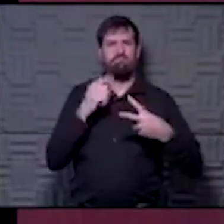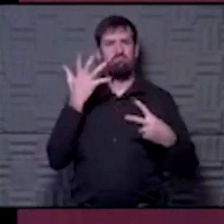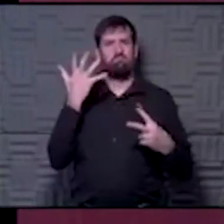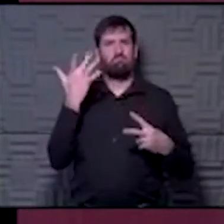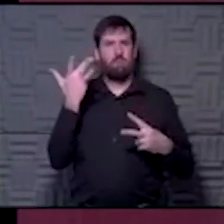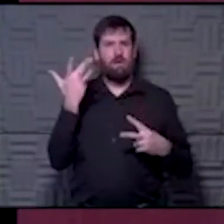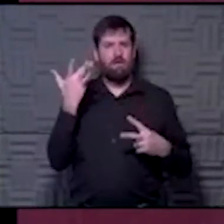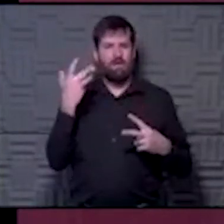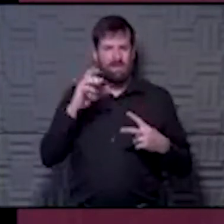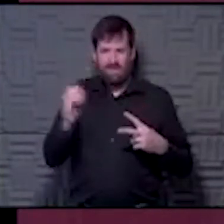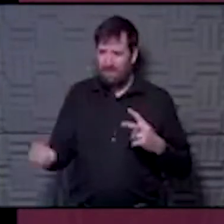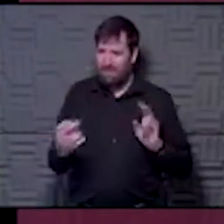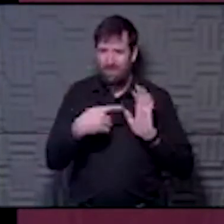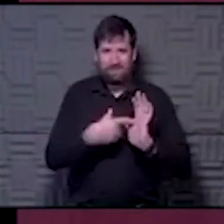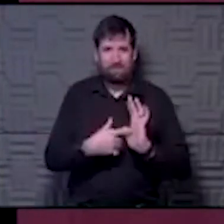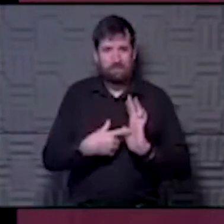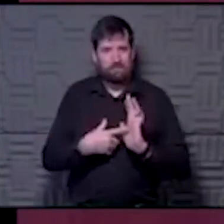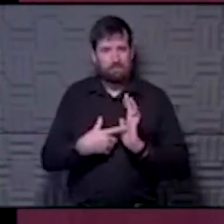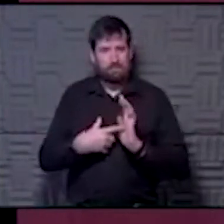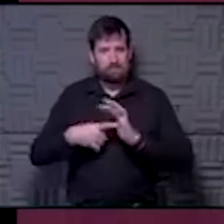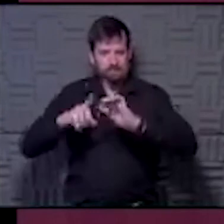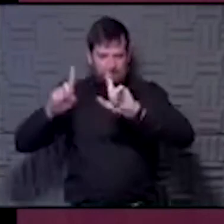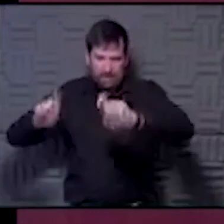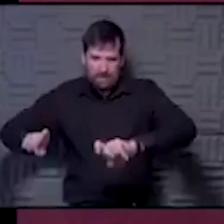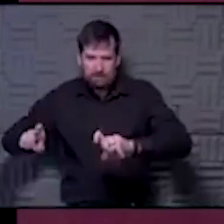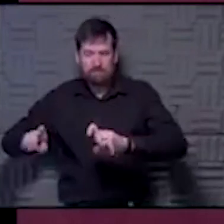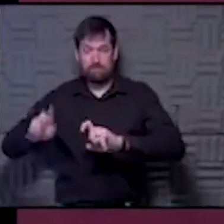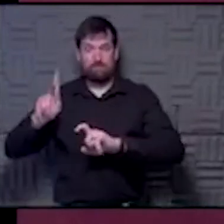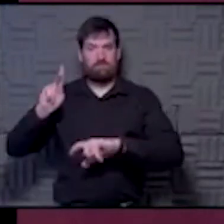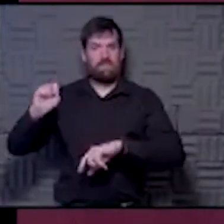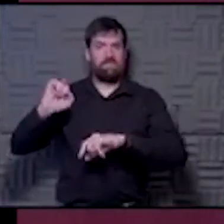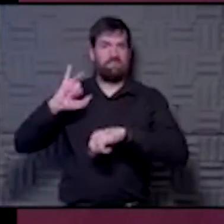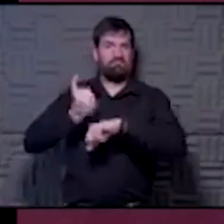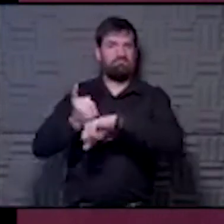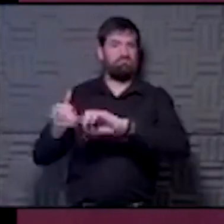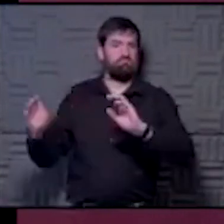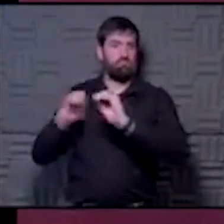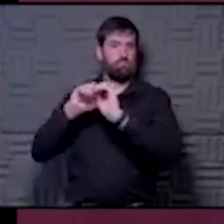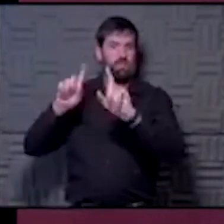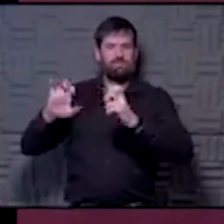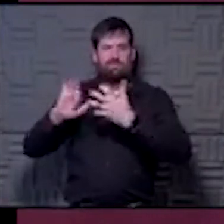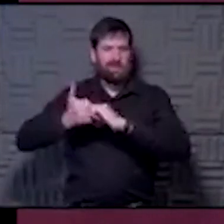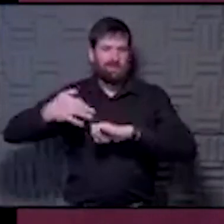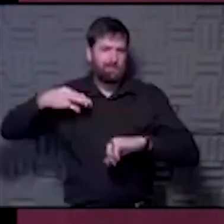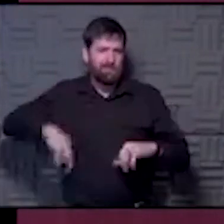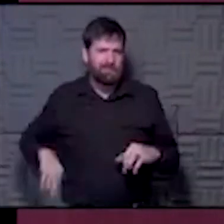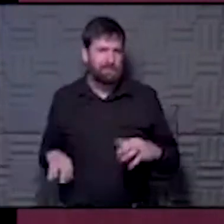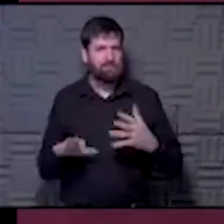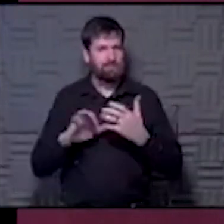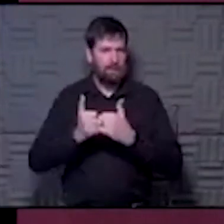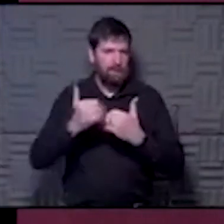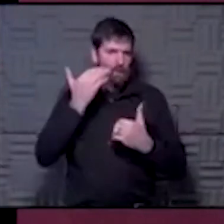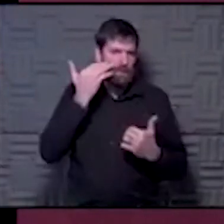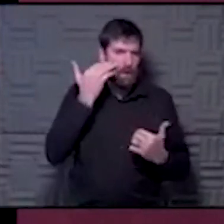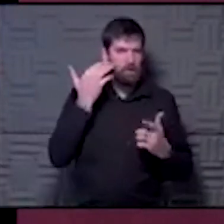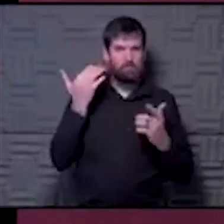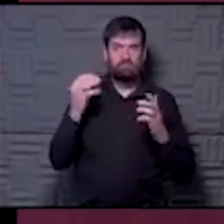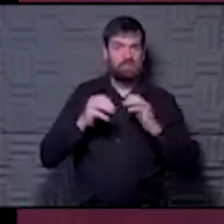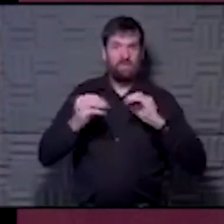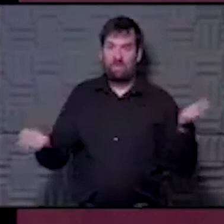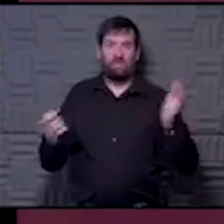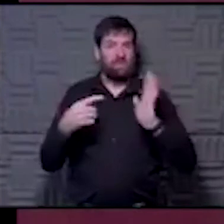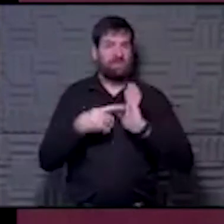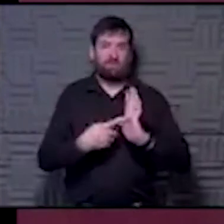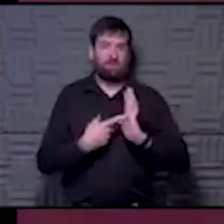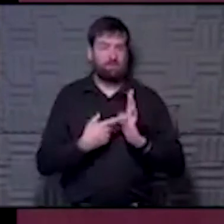who's asymptomatic go and get a test? Kansas is setting up more testing. How does that benefit or help? How do you know if you're asymptomatic to go and